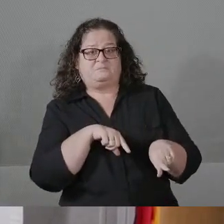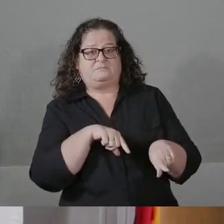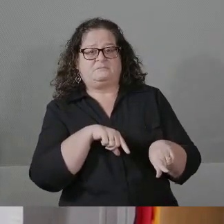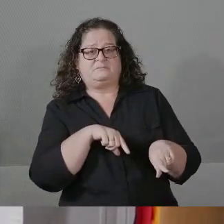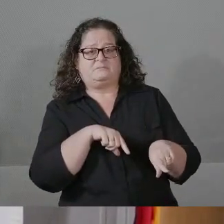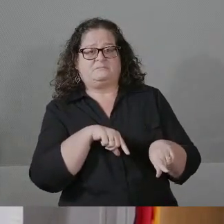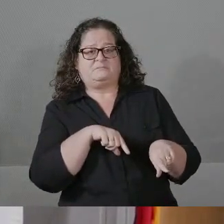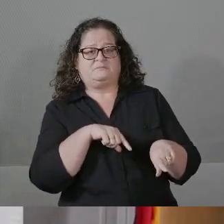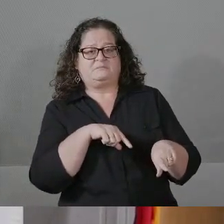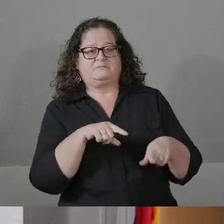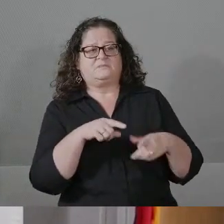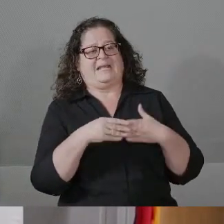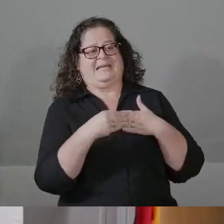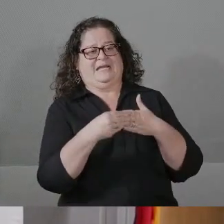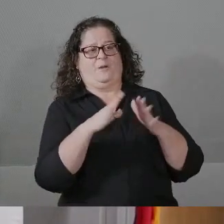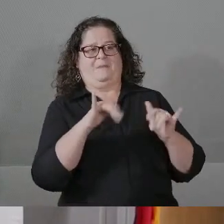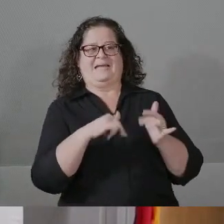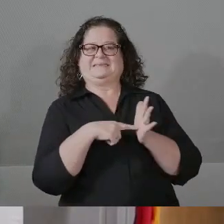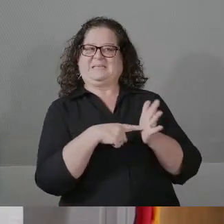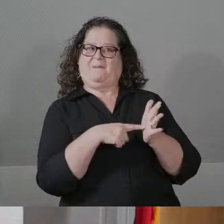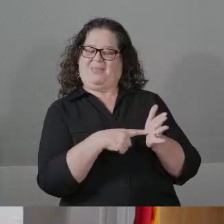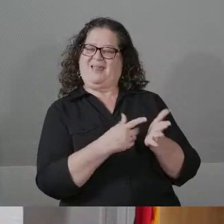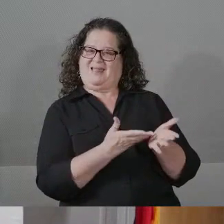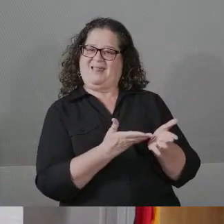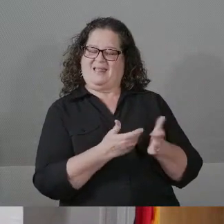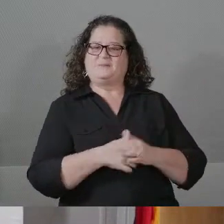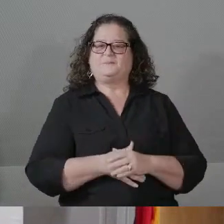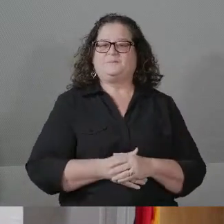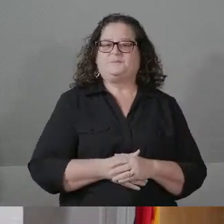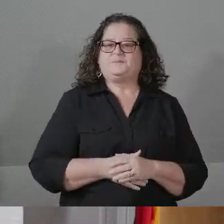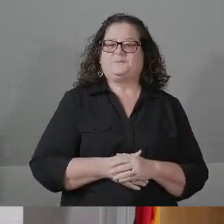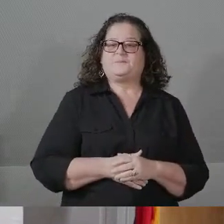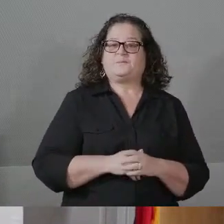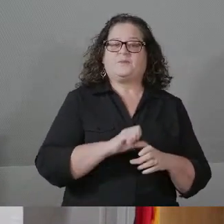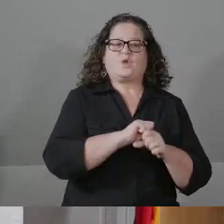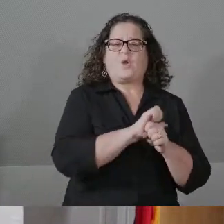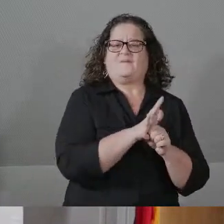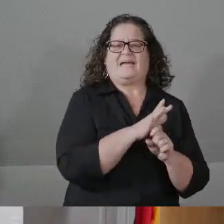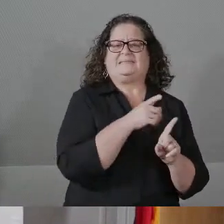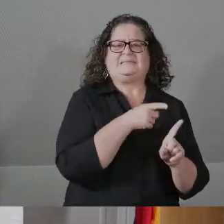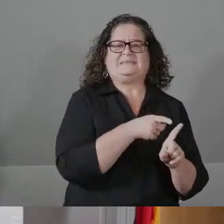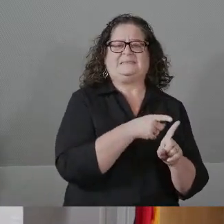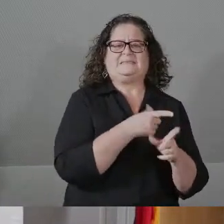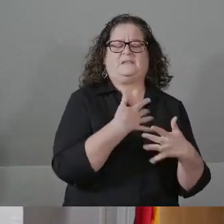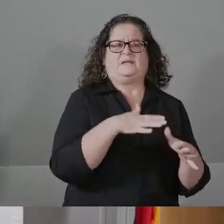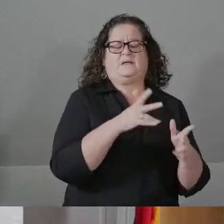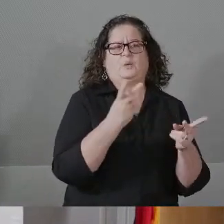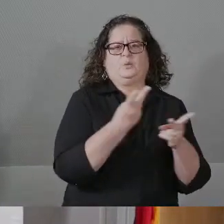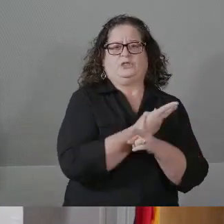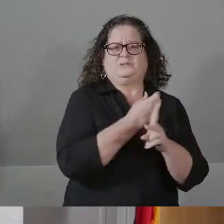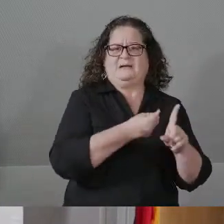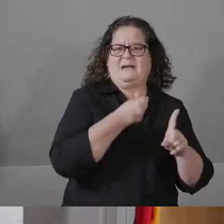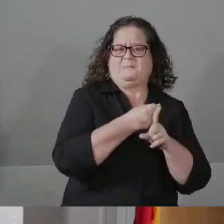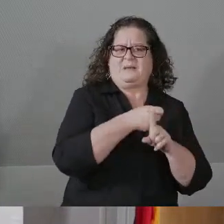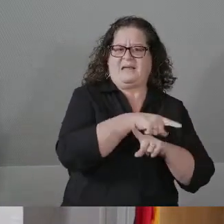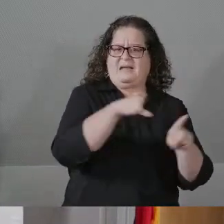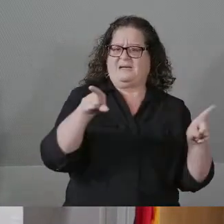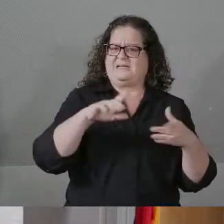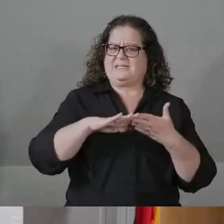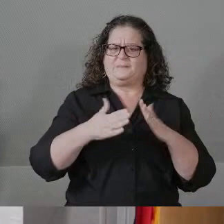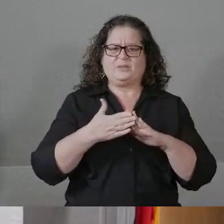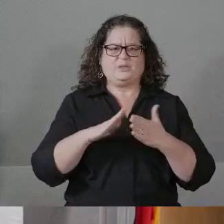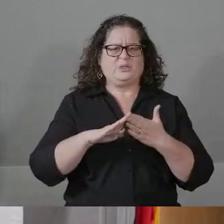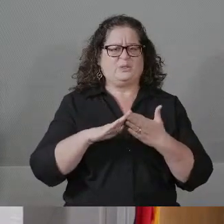example. COVID-19 has disproportionately impacted underserved communities of color, and it's imperative that